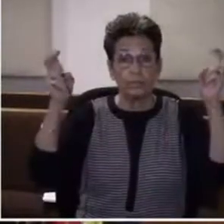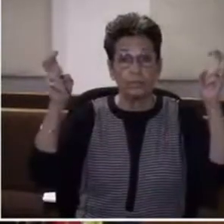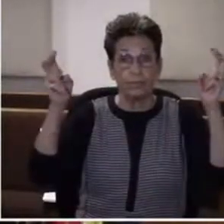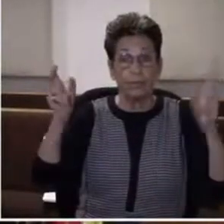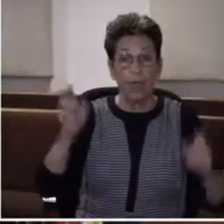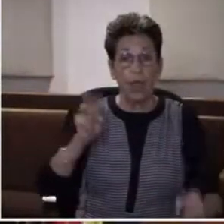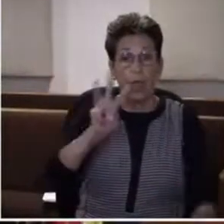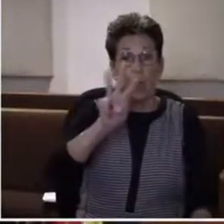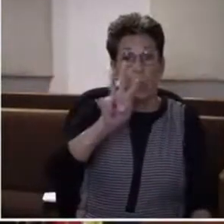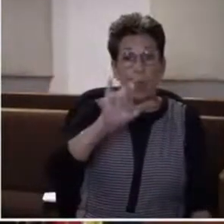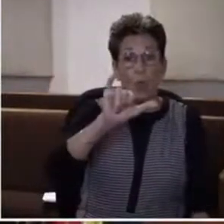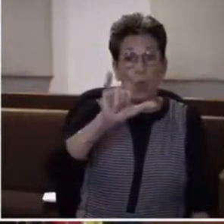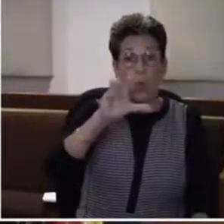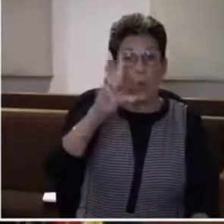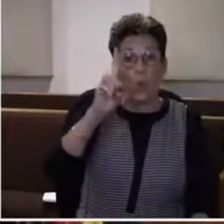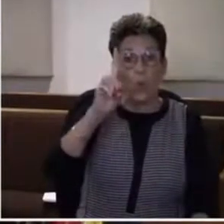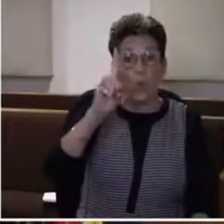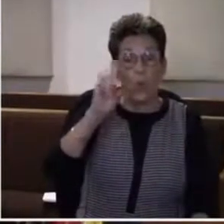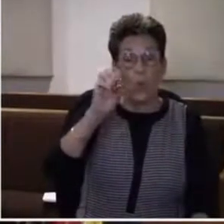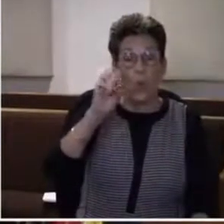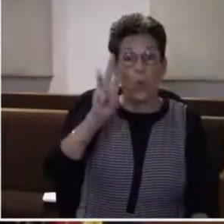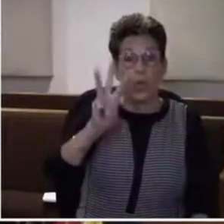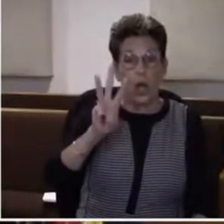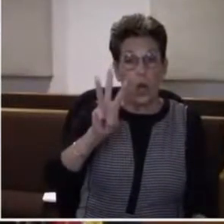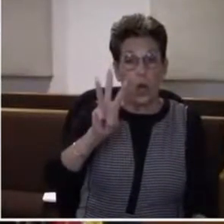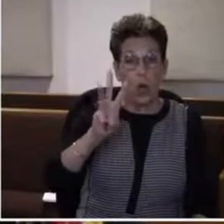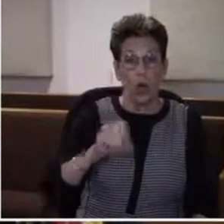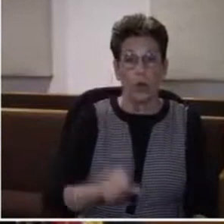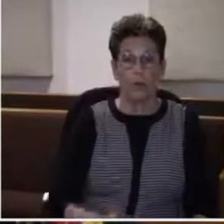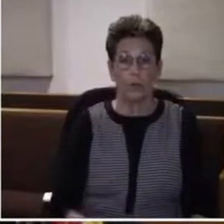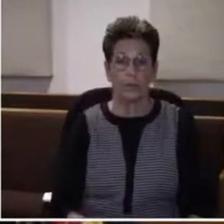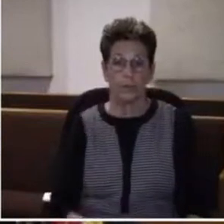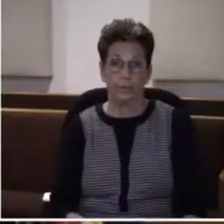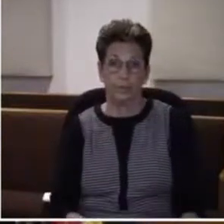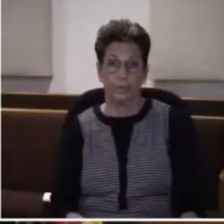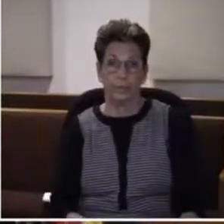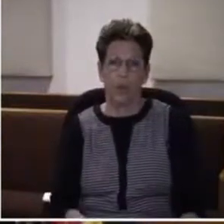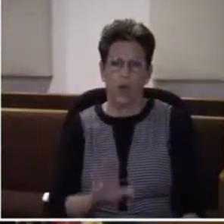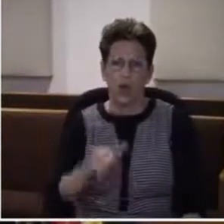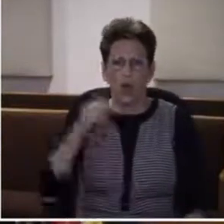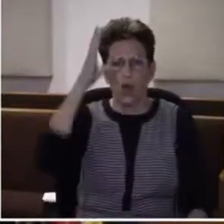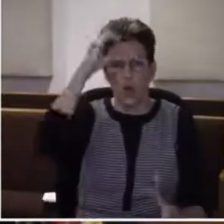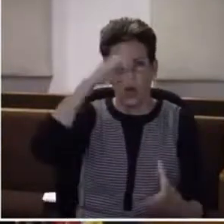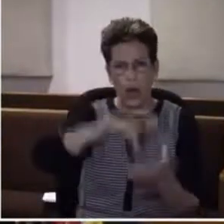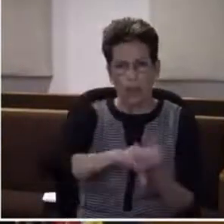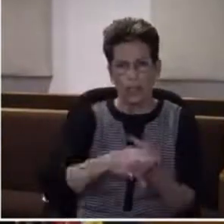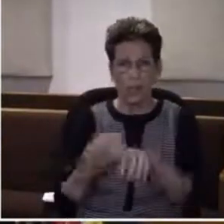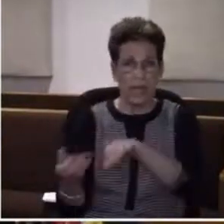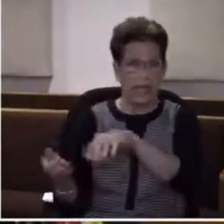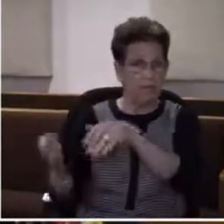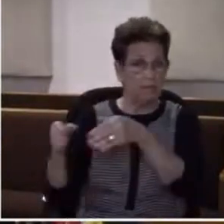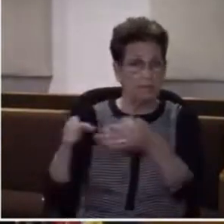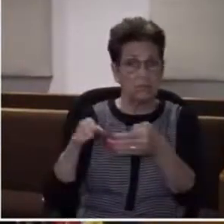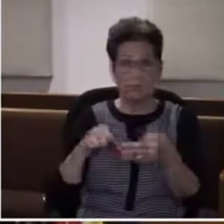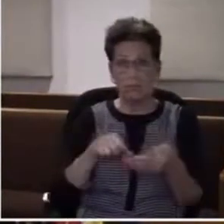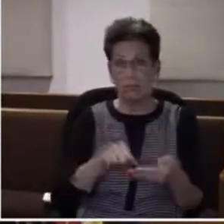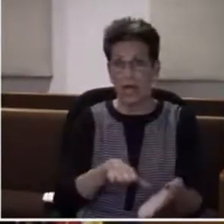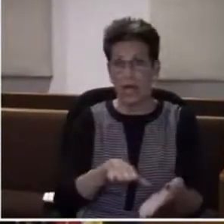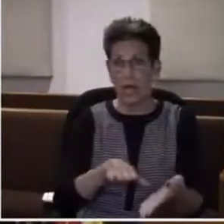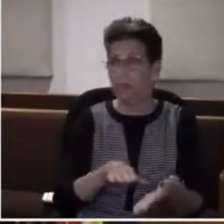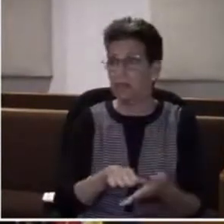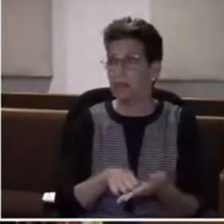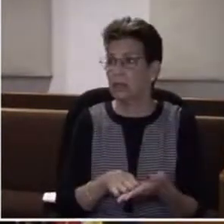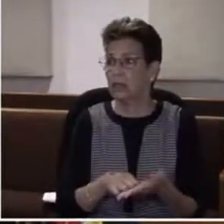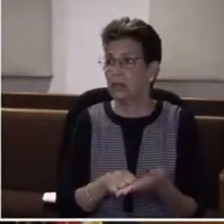In the course of our reading of this text of 1 Kings chapter 17, you will find that we affectionately refer to her as